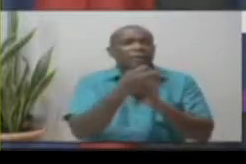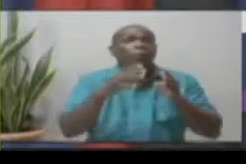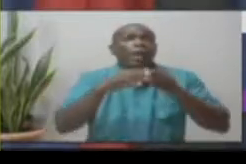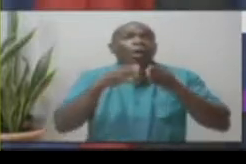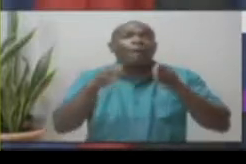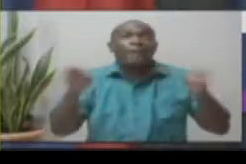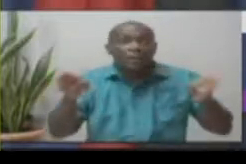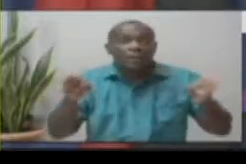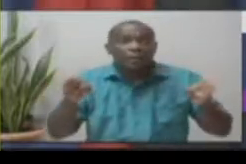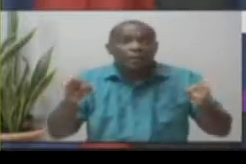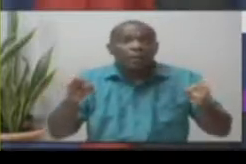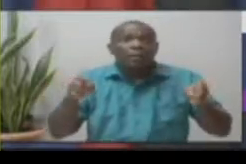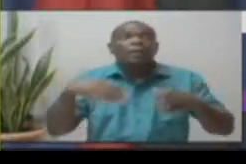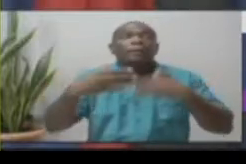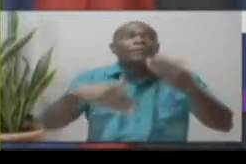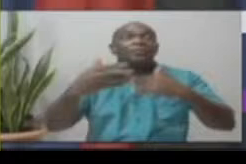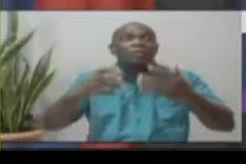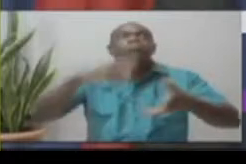problem.